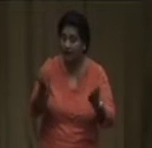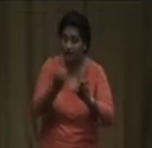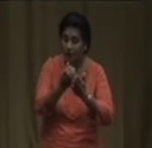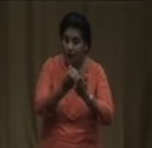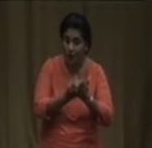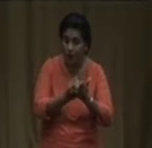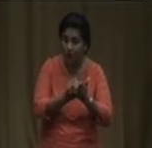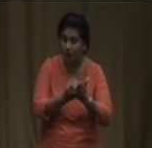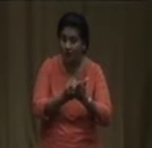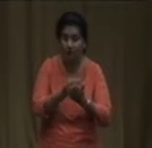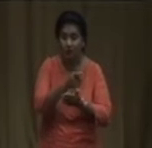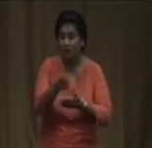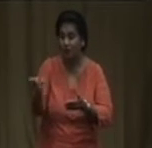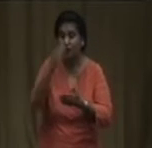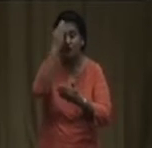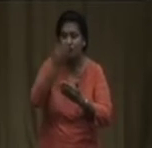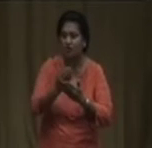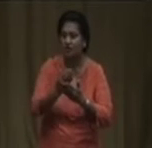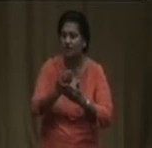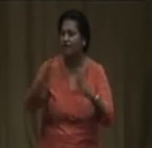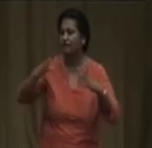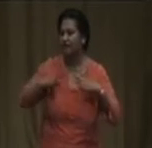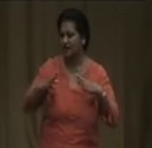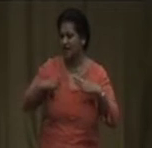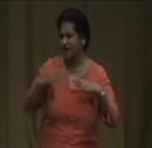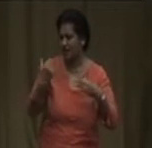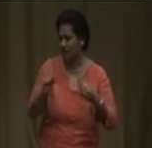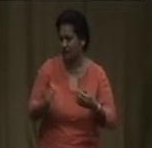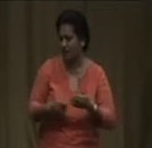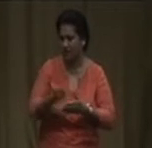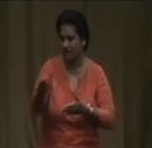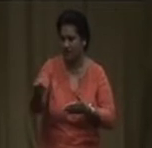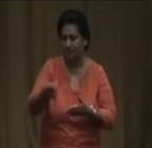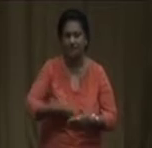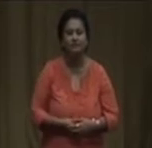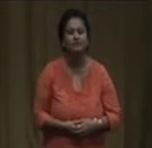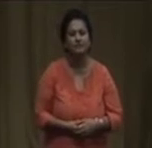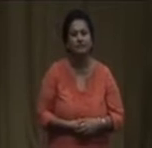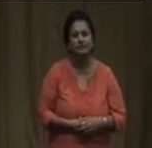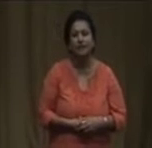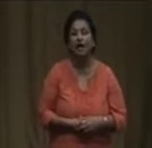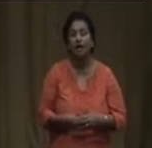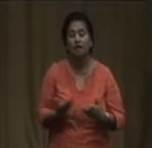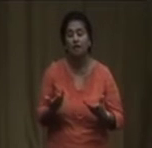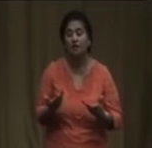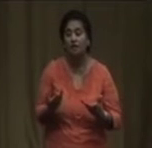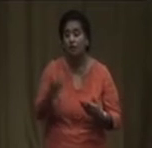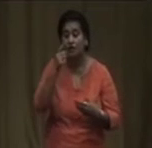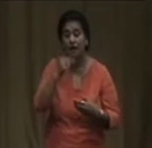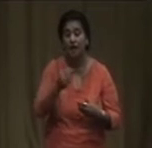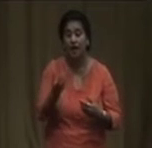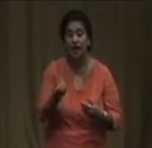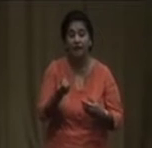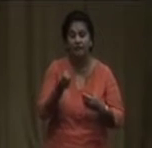the learners at no cost. Through the smart use of technology, we can provide some limited levels of